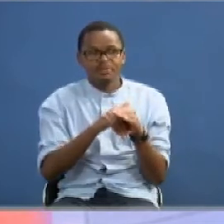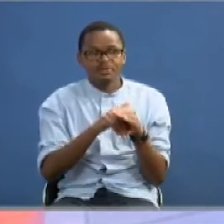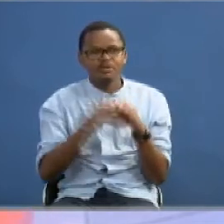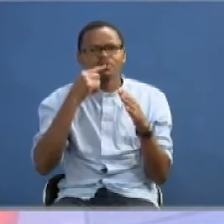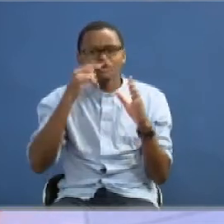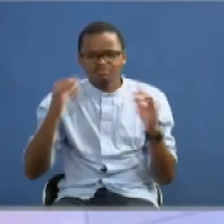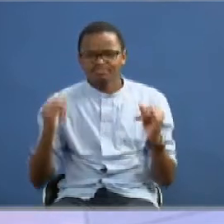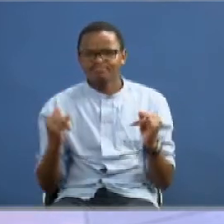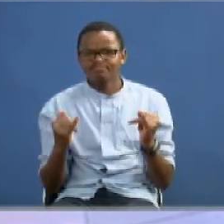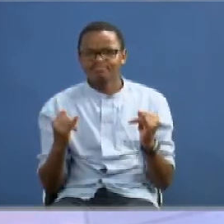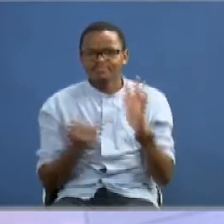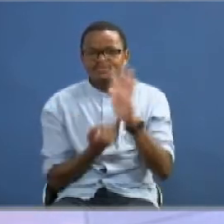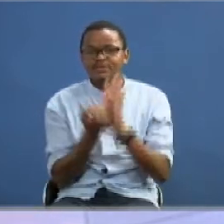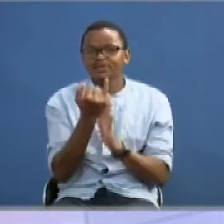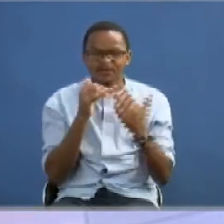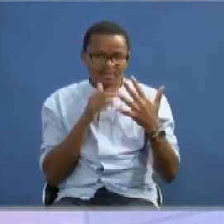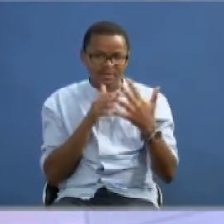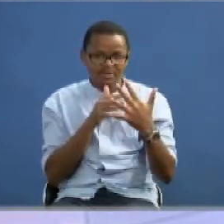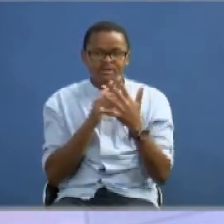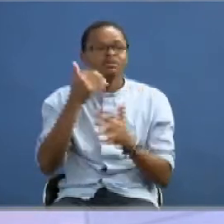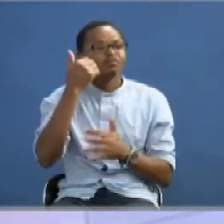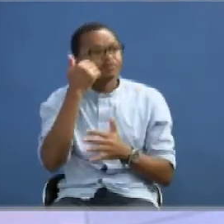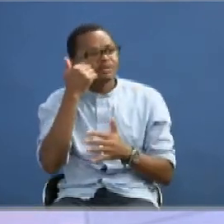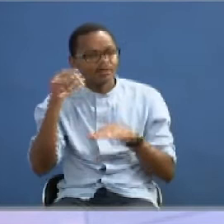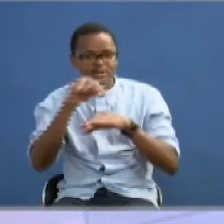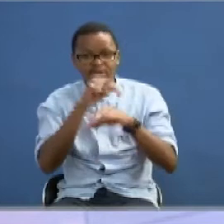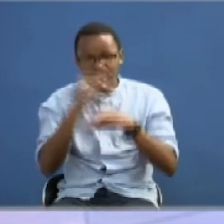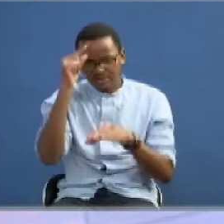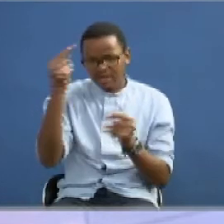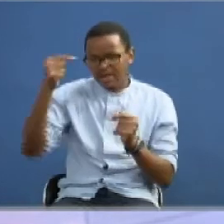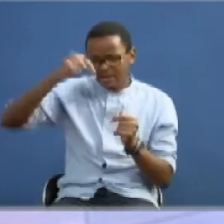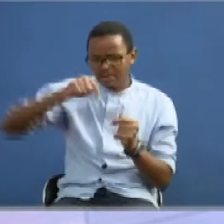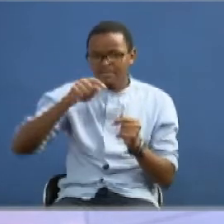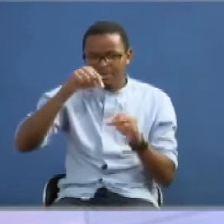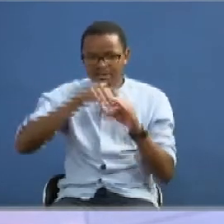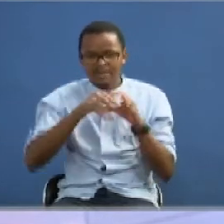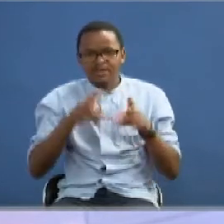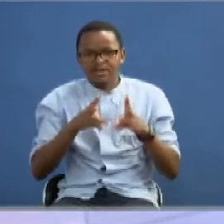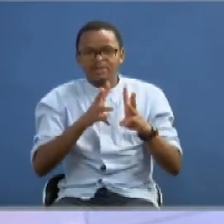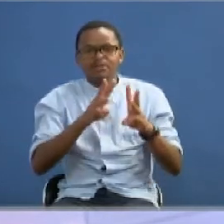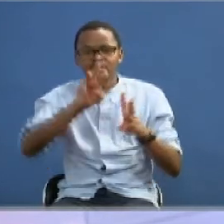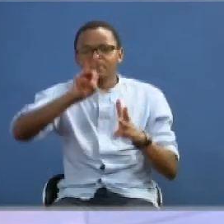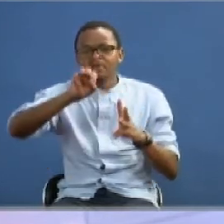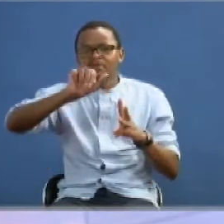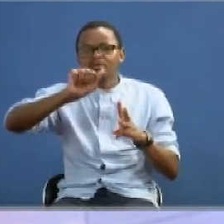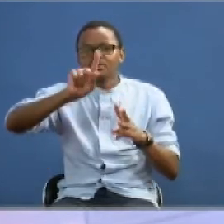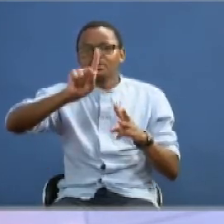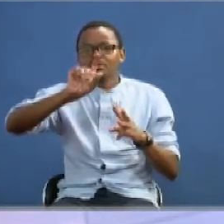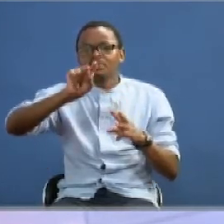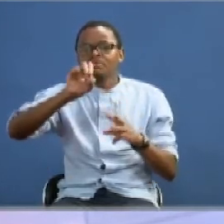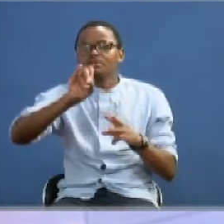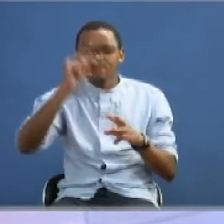to enhance the containing of this particular disease? Is the national government coming in any way to help Makueni County